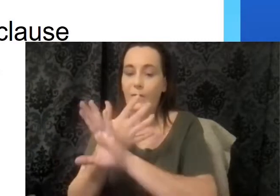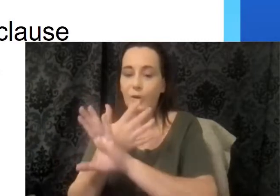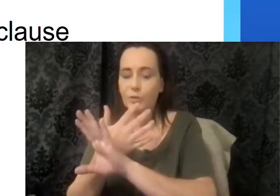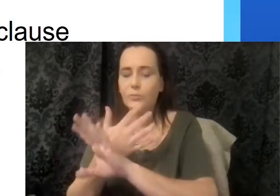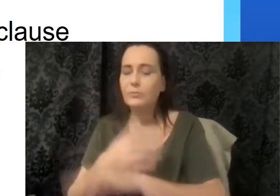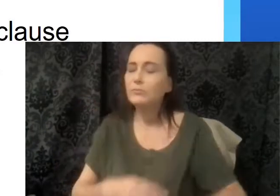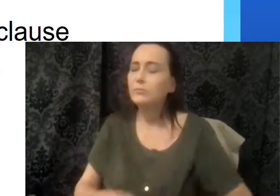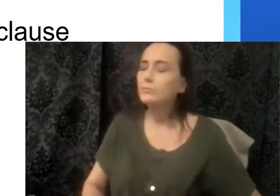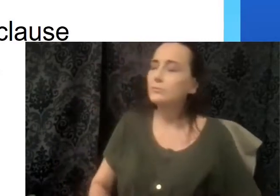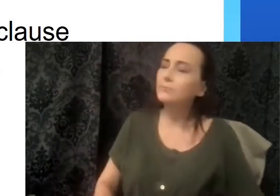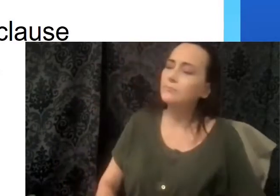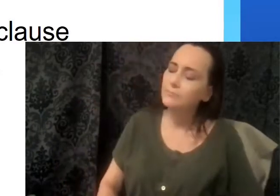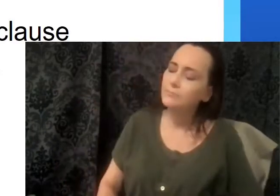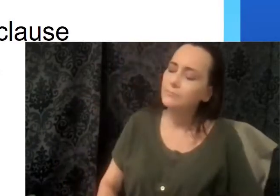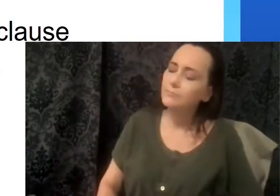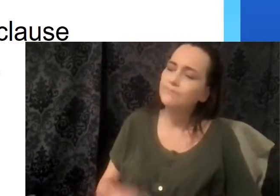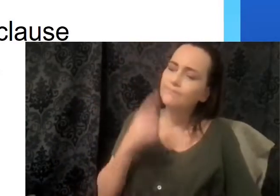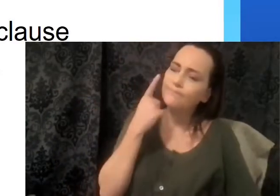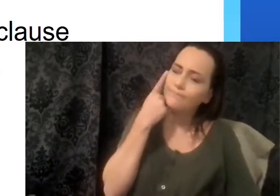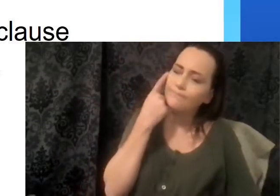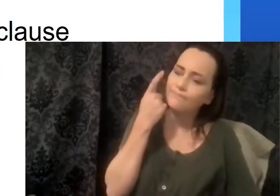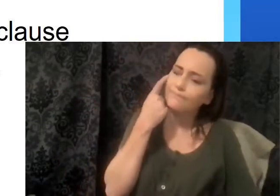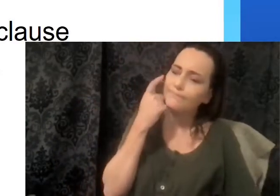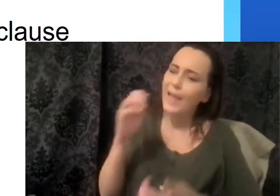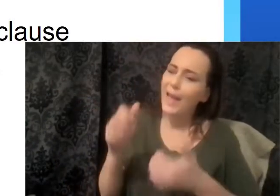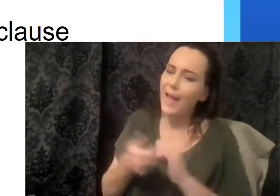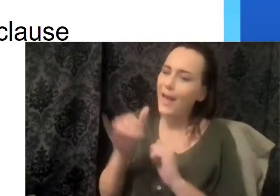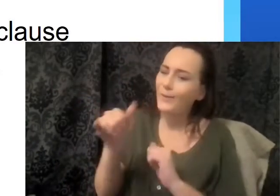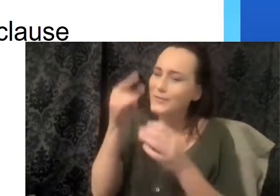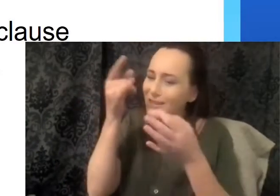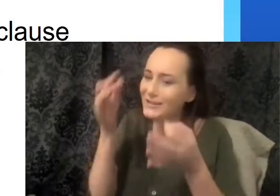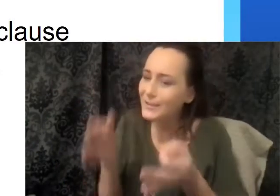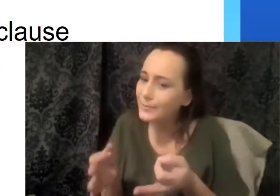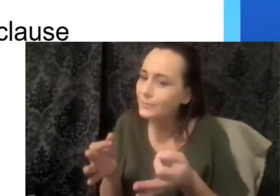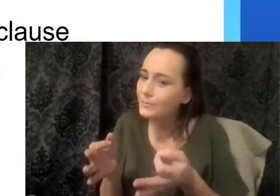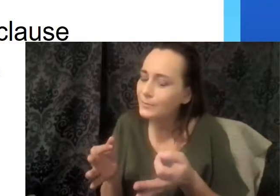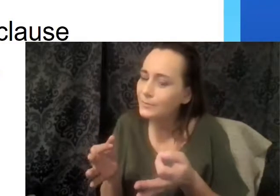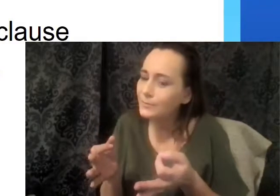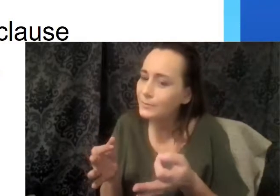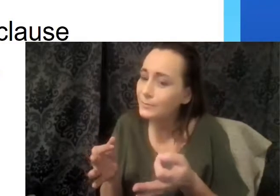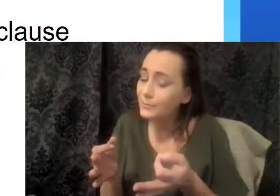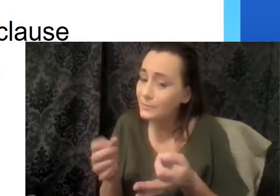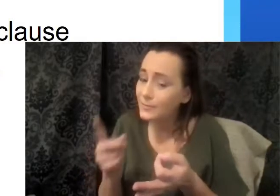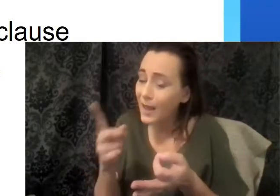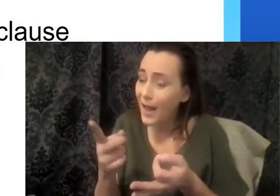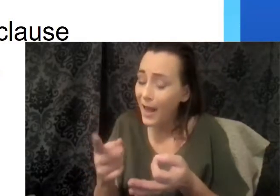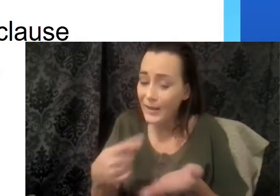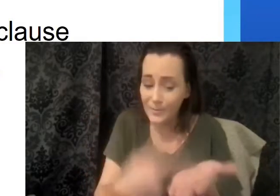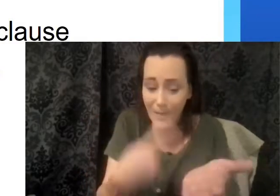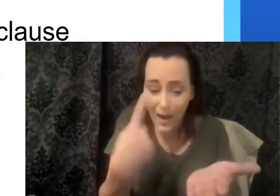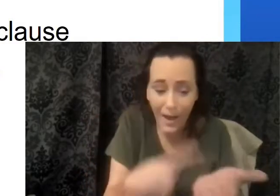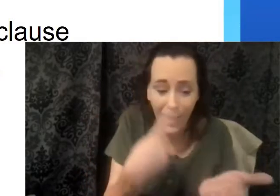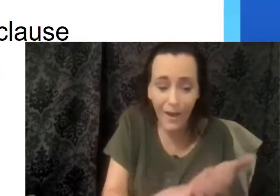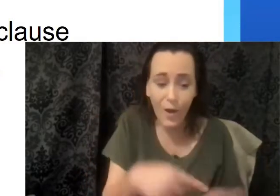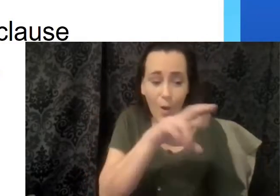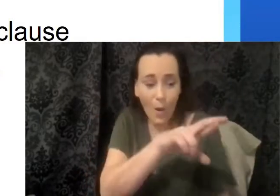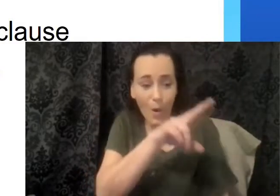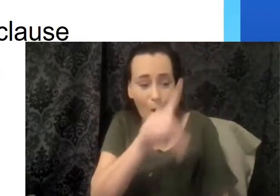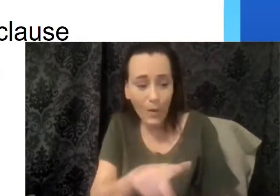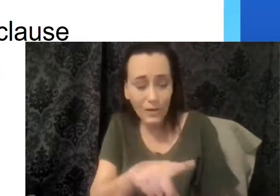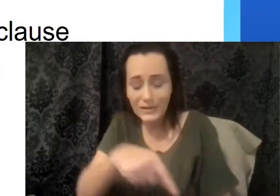How Yes. is that, how is that decided? Has it come back to the region delegates to bring it